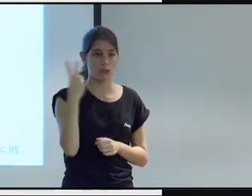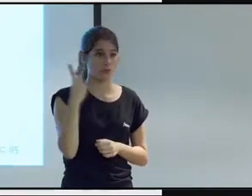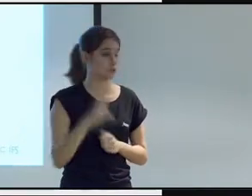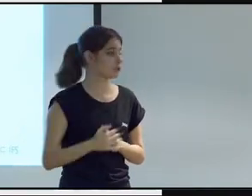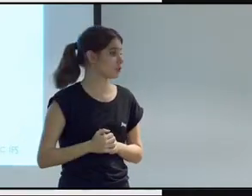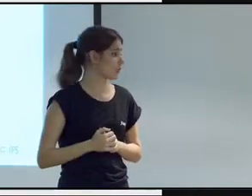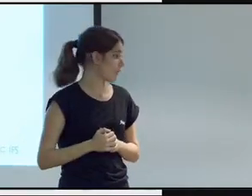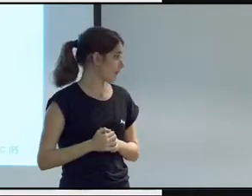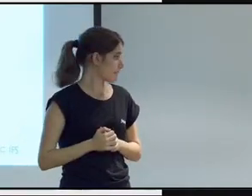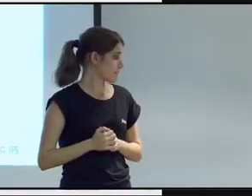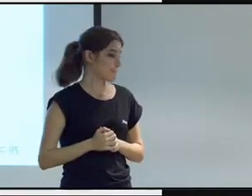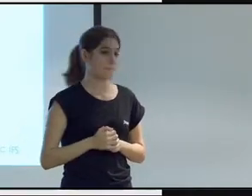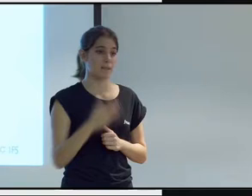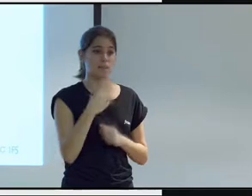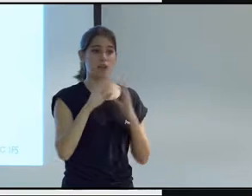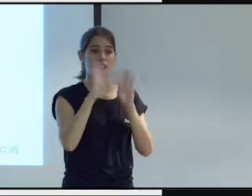Here on this image,